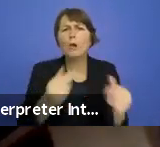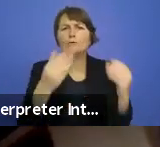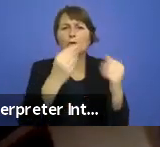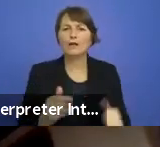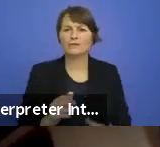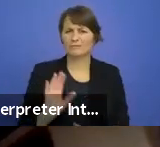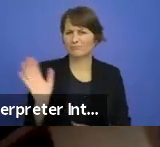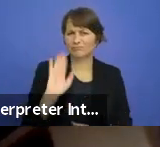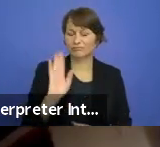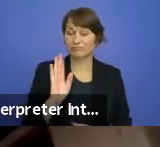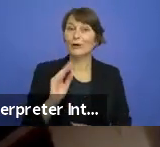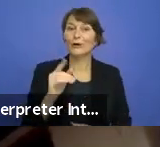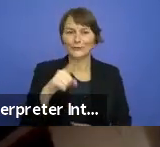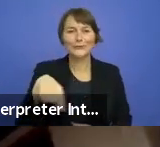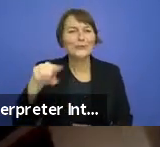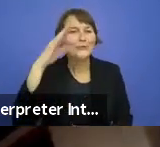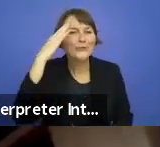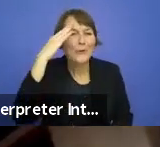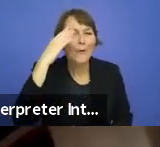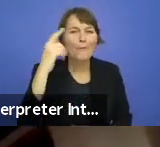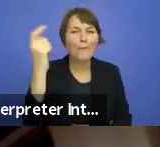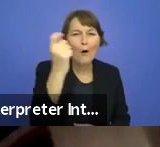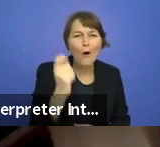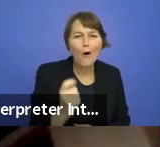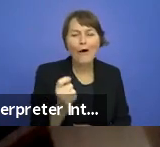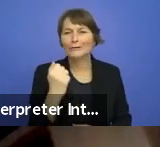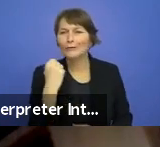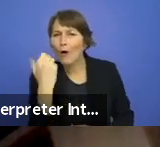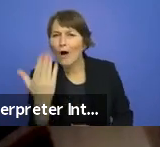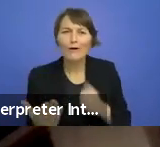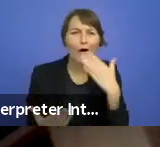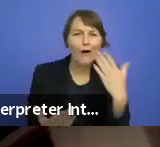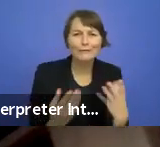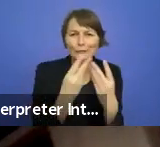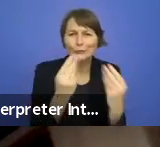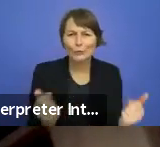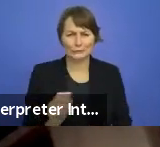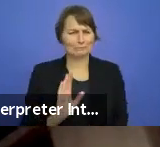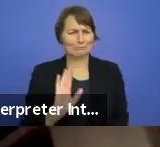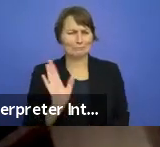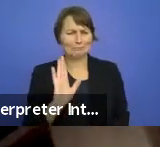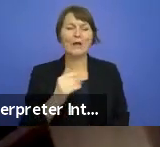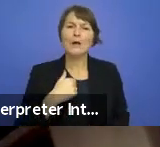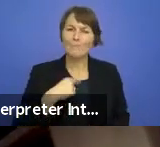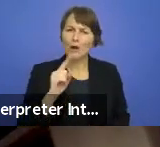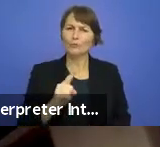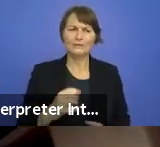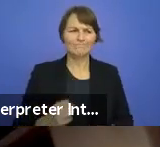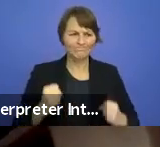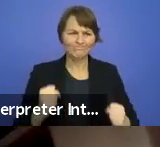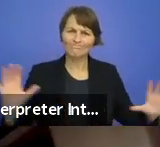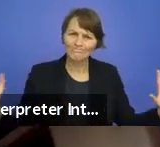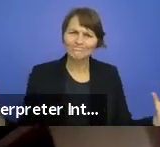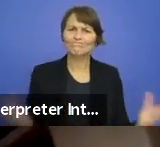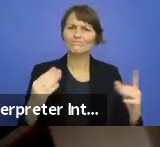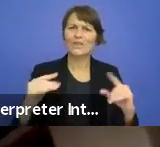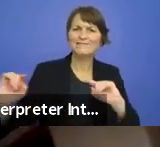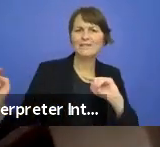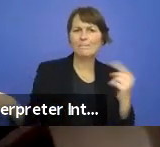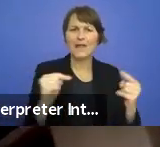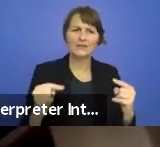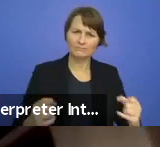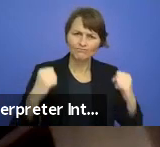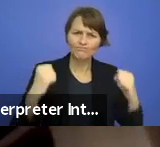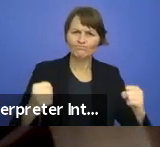job of artists to offer solutions. Thank God. But in a way that enabled open and robust debate and an acceptance of